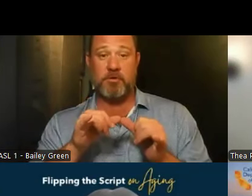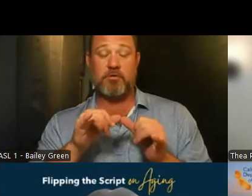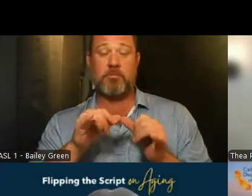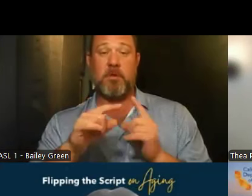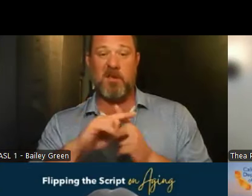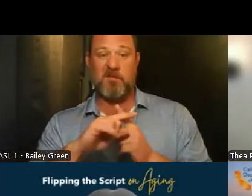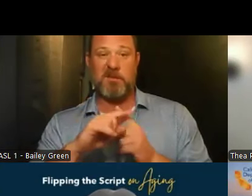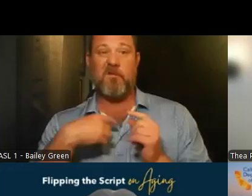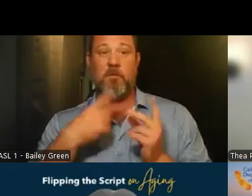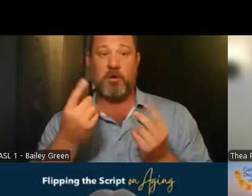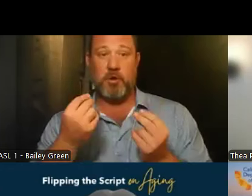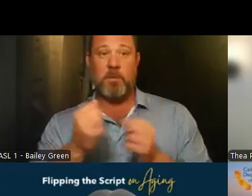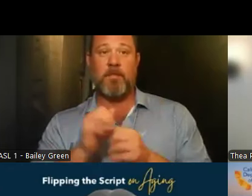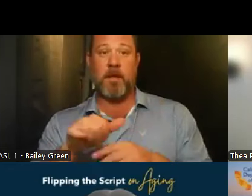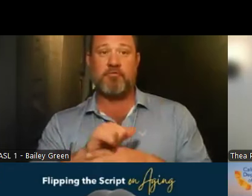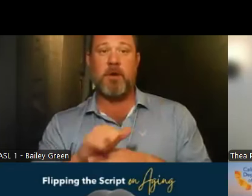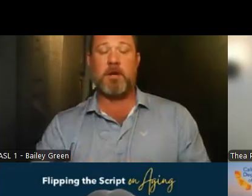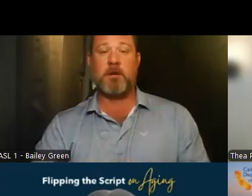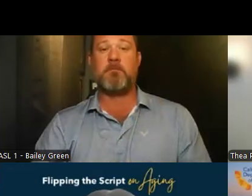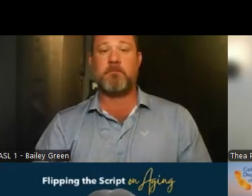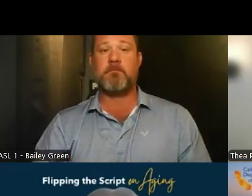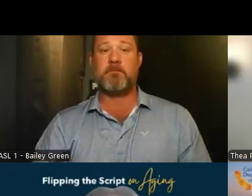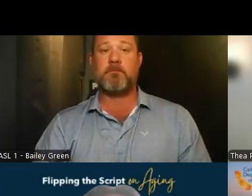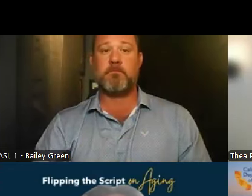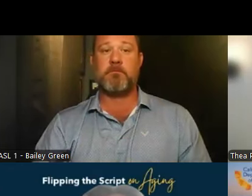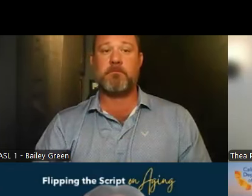doing along with that training?